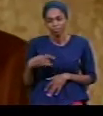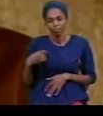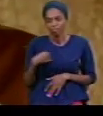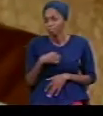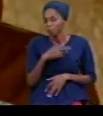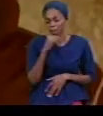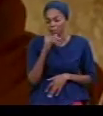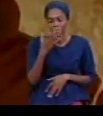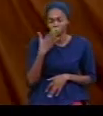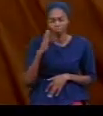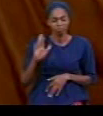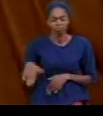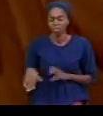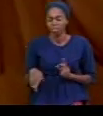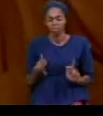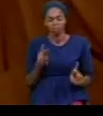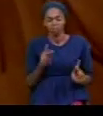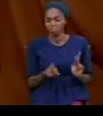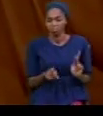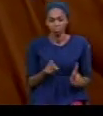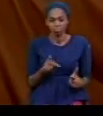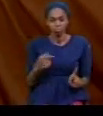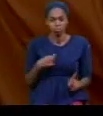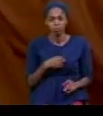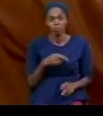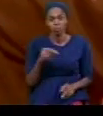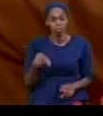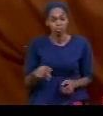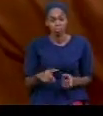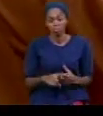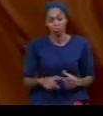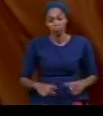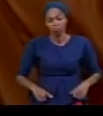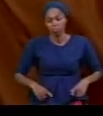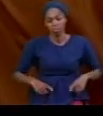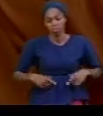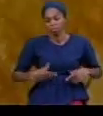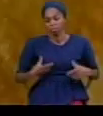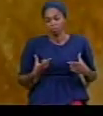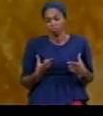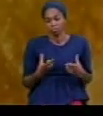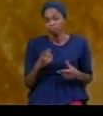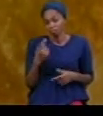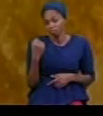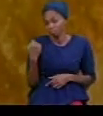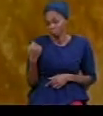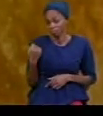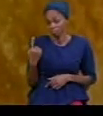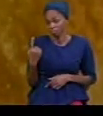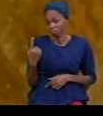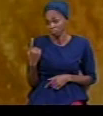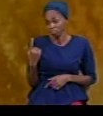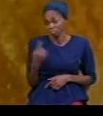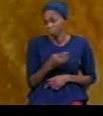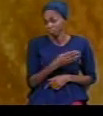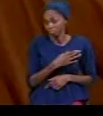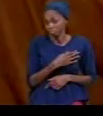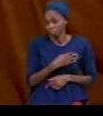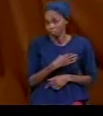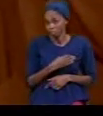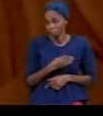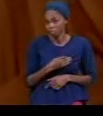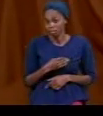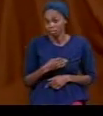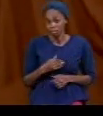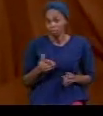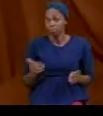men. We just need to survive. You understand? And with your full cooperation, you'll